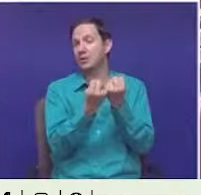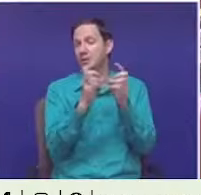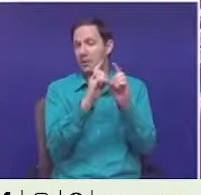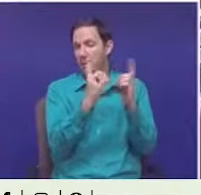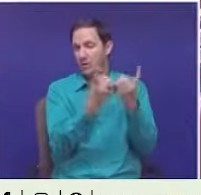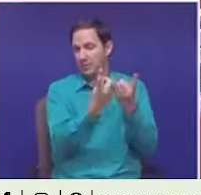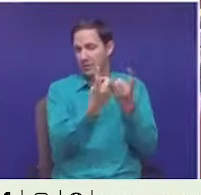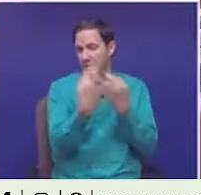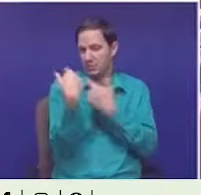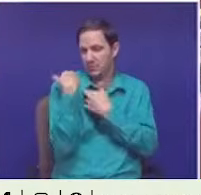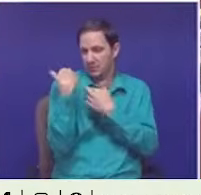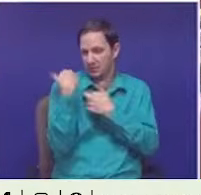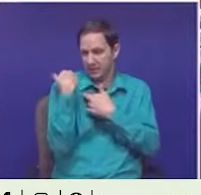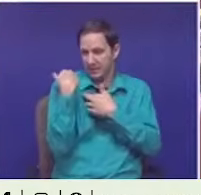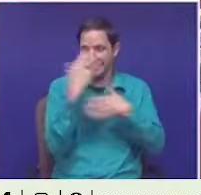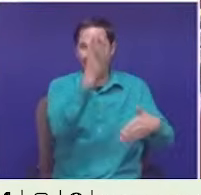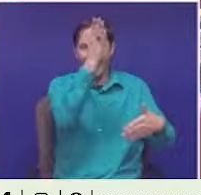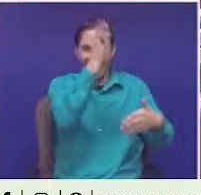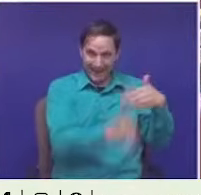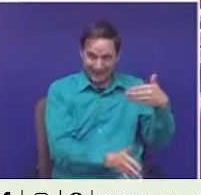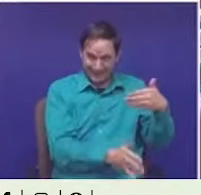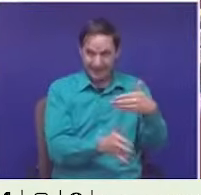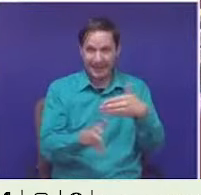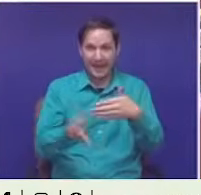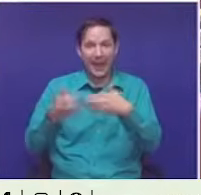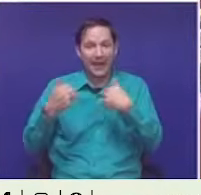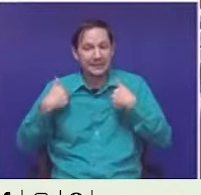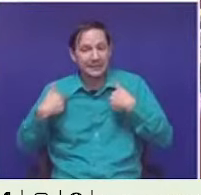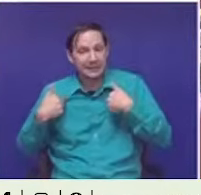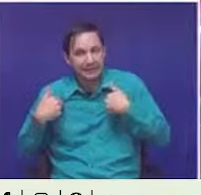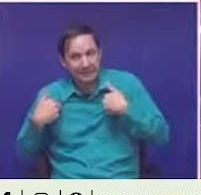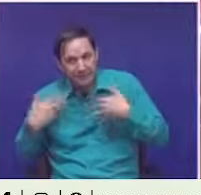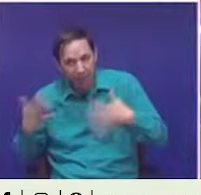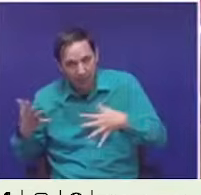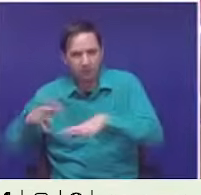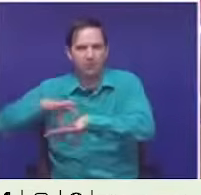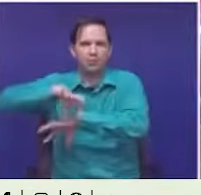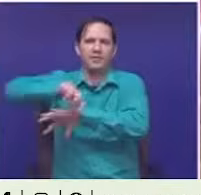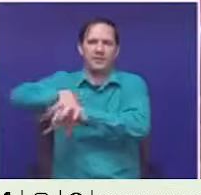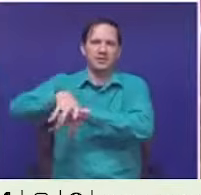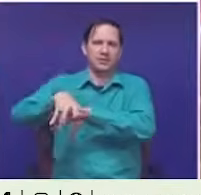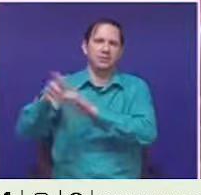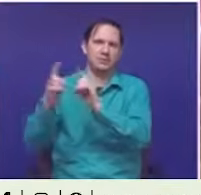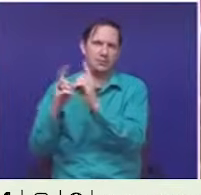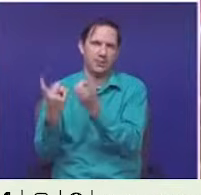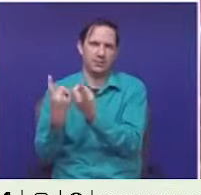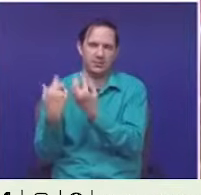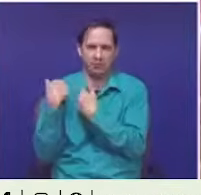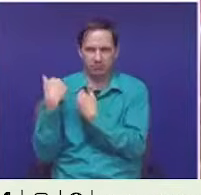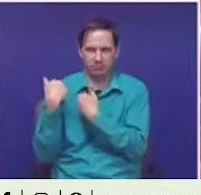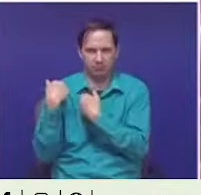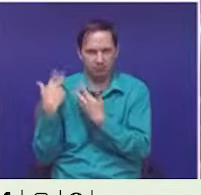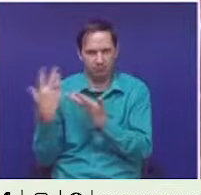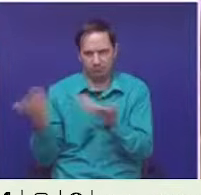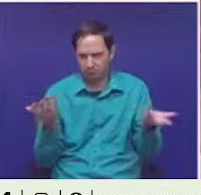end and provincial department's responsibilities start? Thank you,